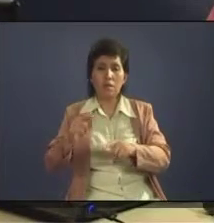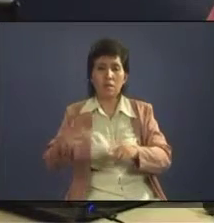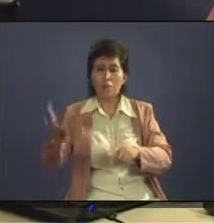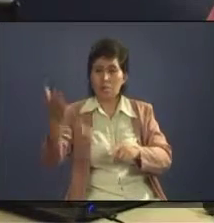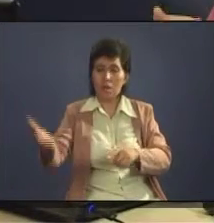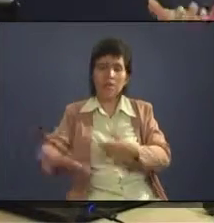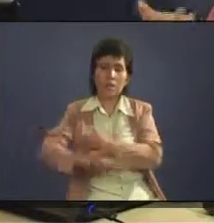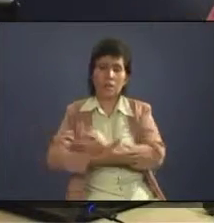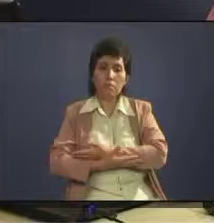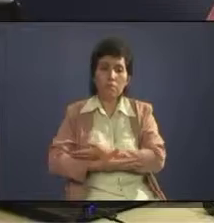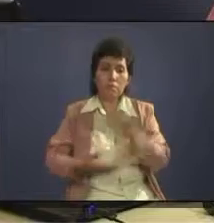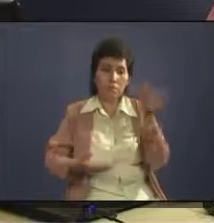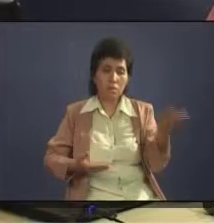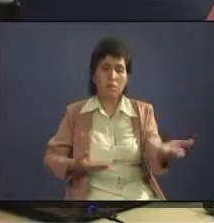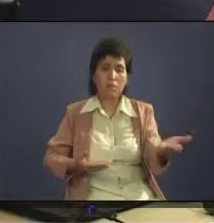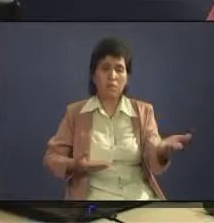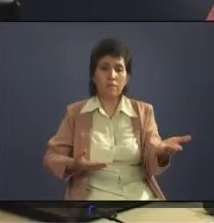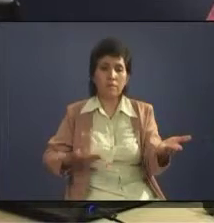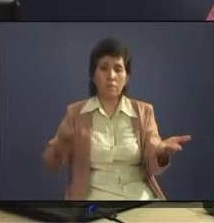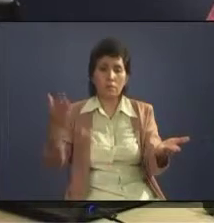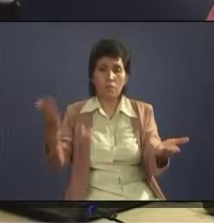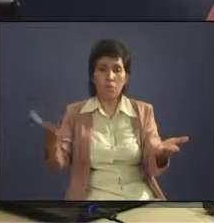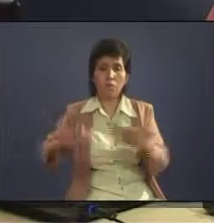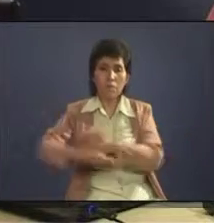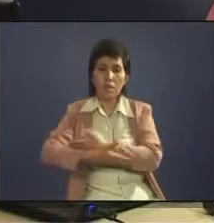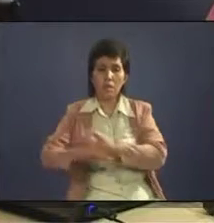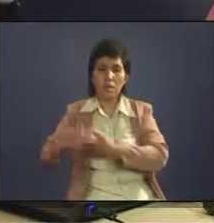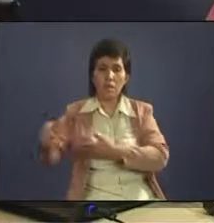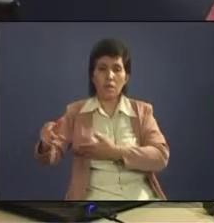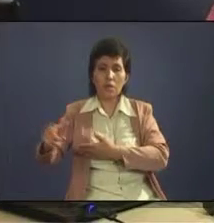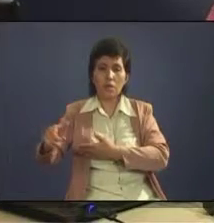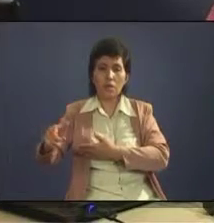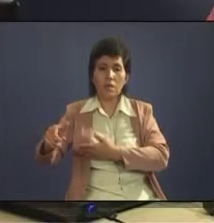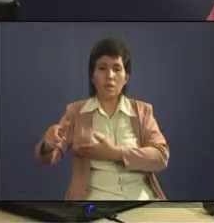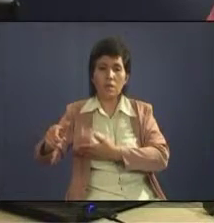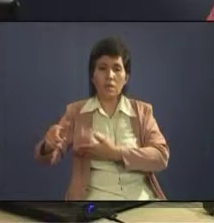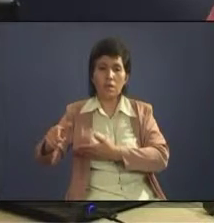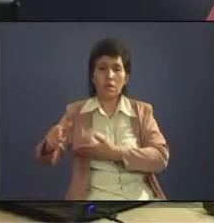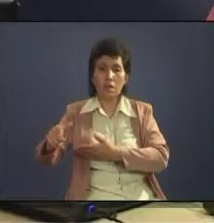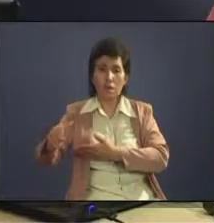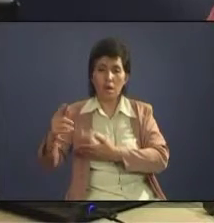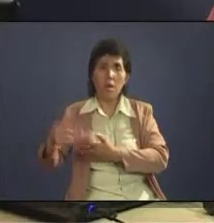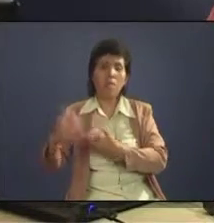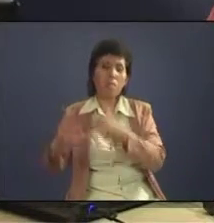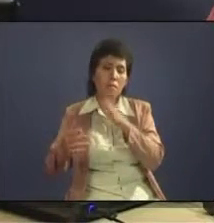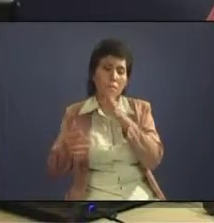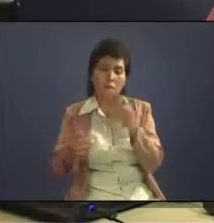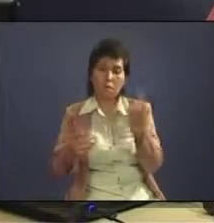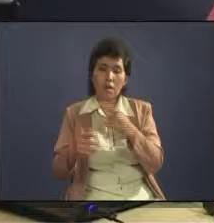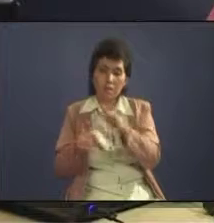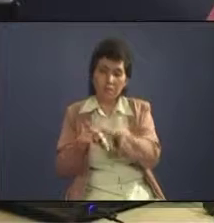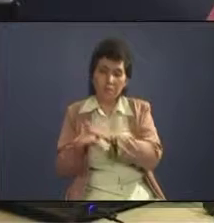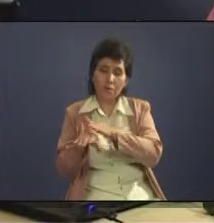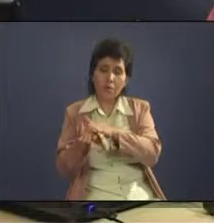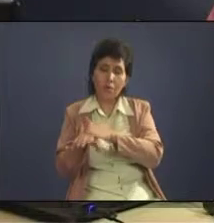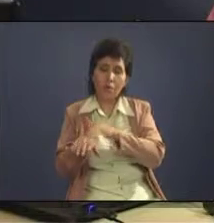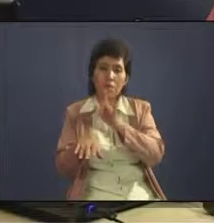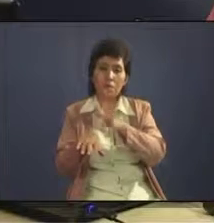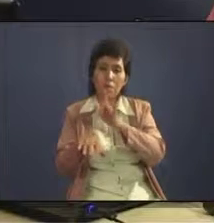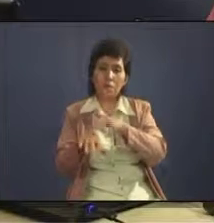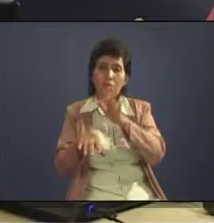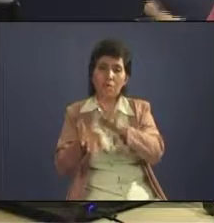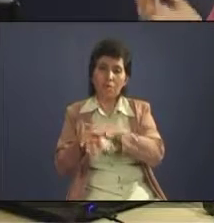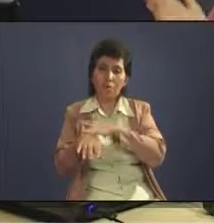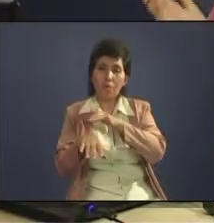put two babies, and one baby being touched by the mom all the time, every